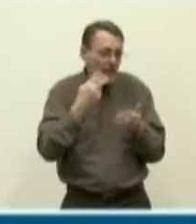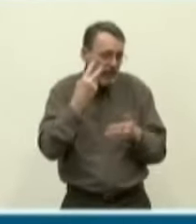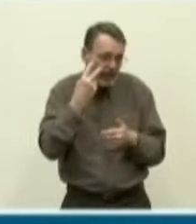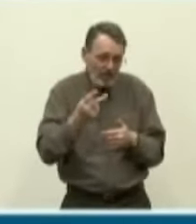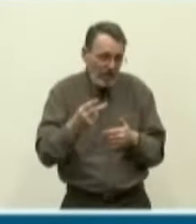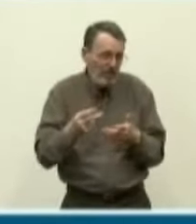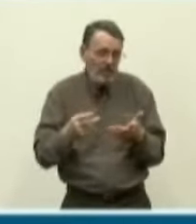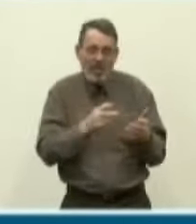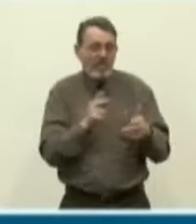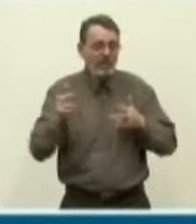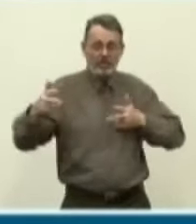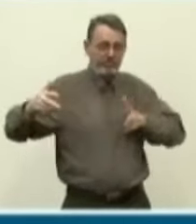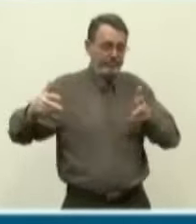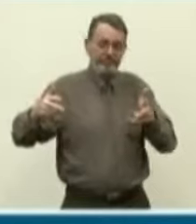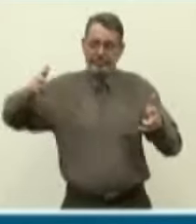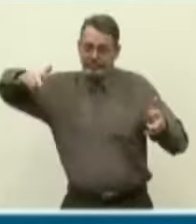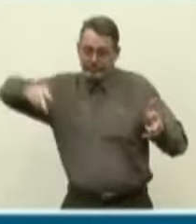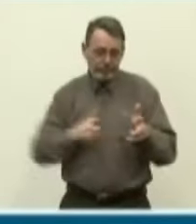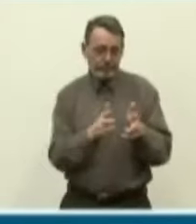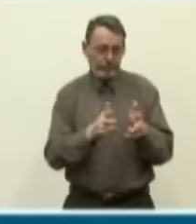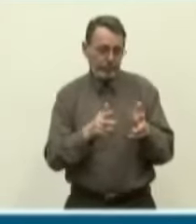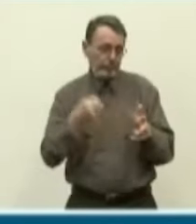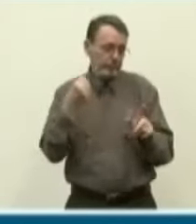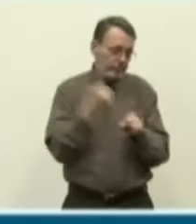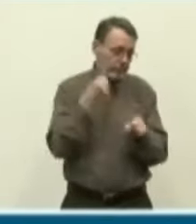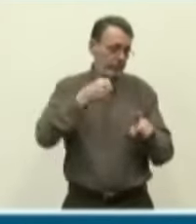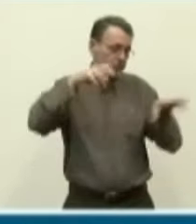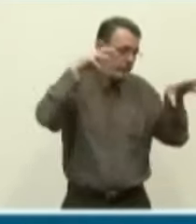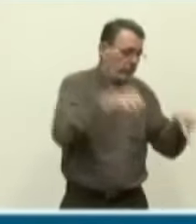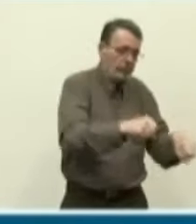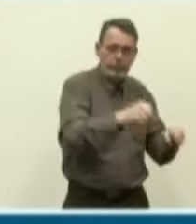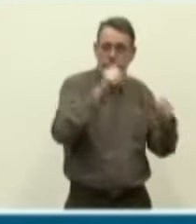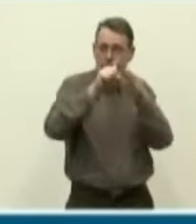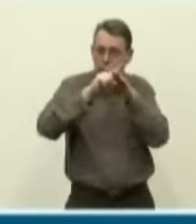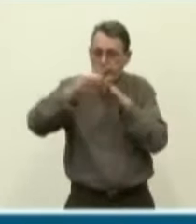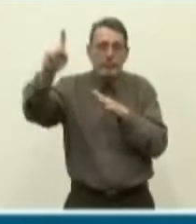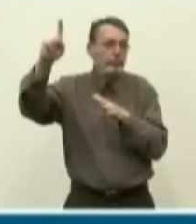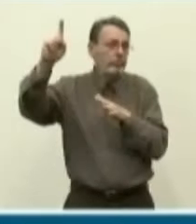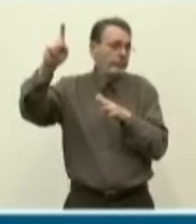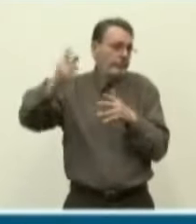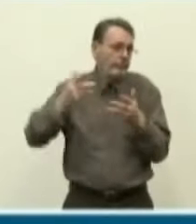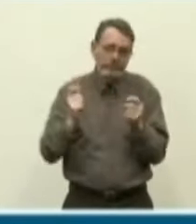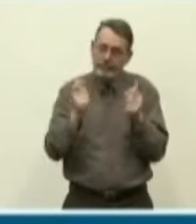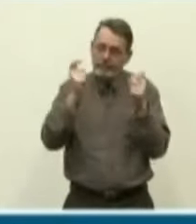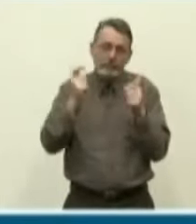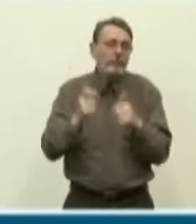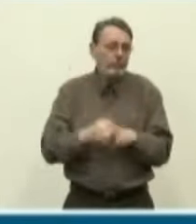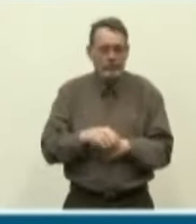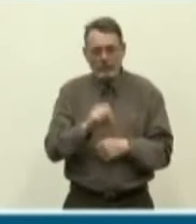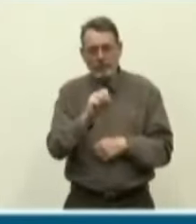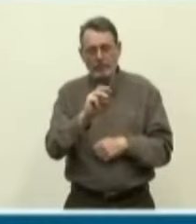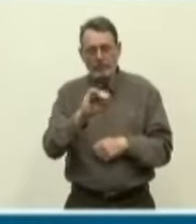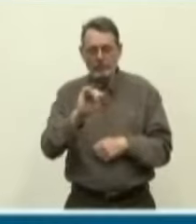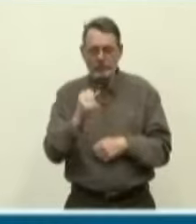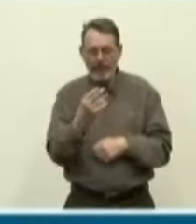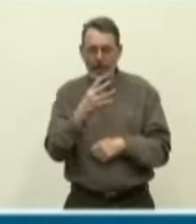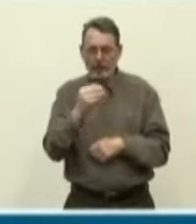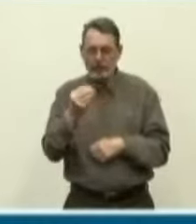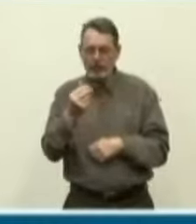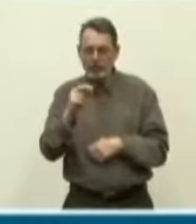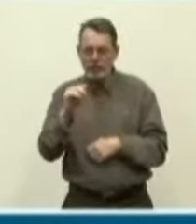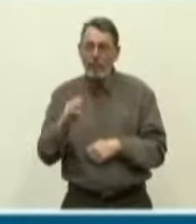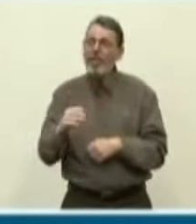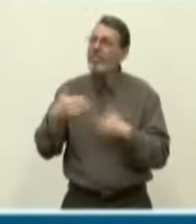They just pulled up their car, smashed, grabbed, and left. It was, okay. Thank you so much for calling. I just want to confirm if the